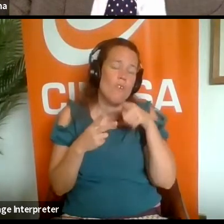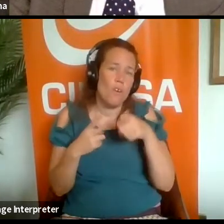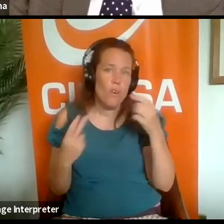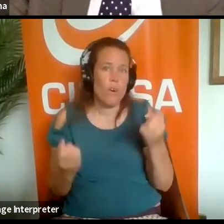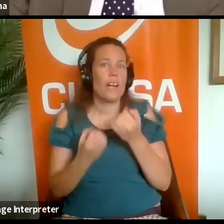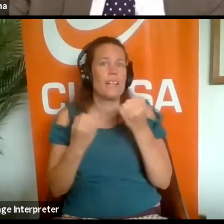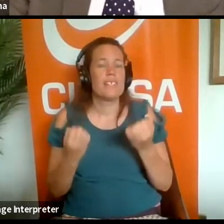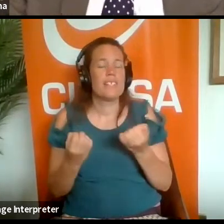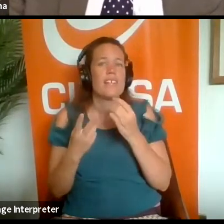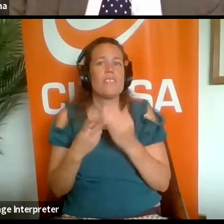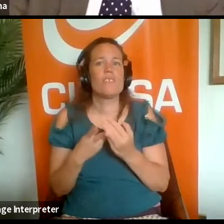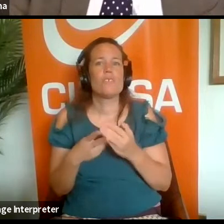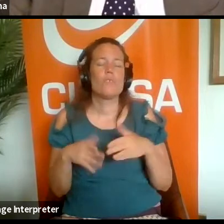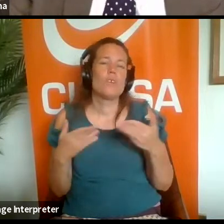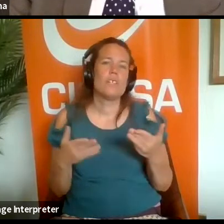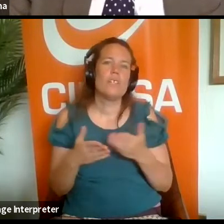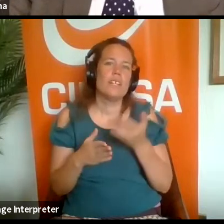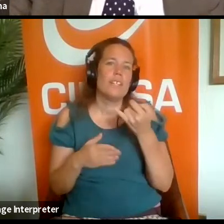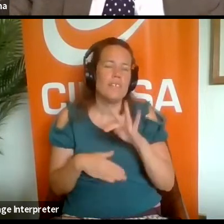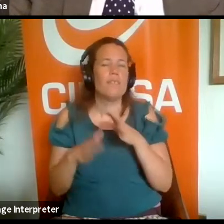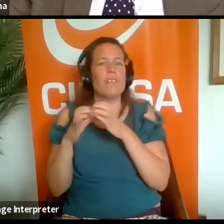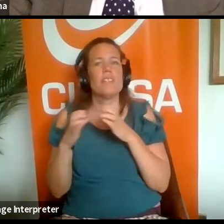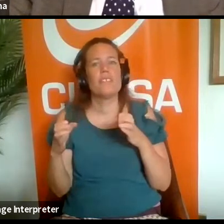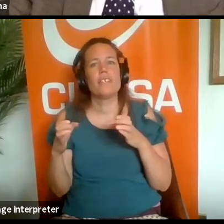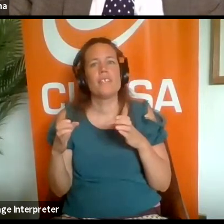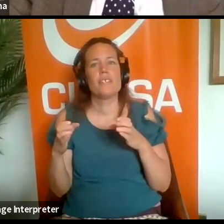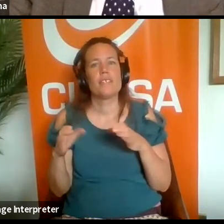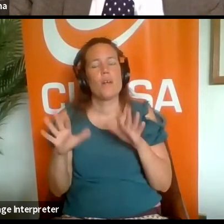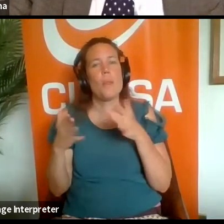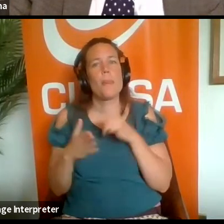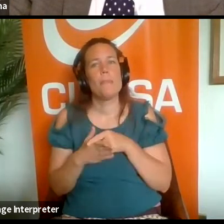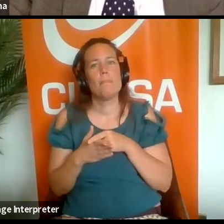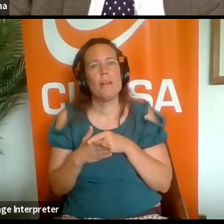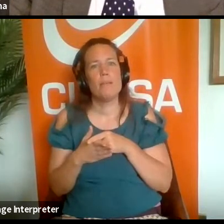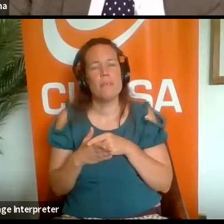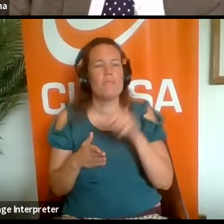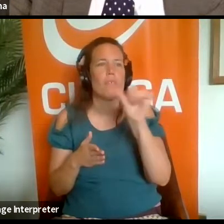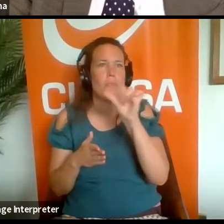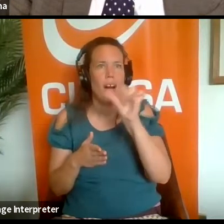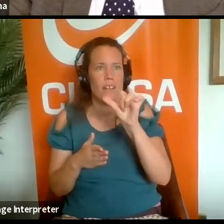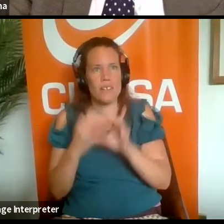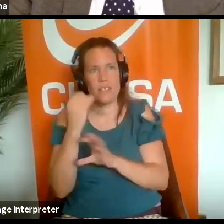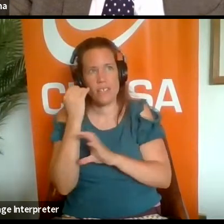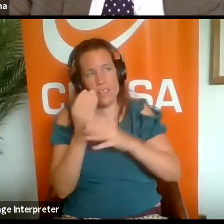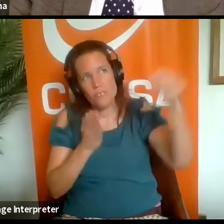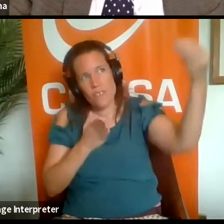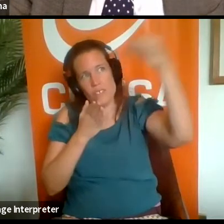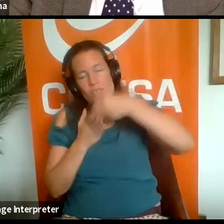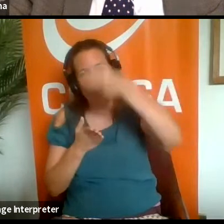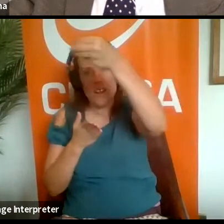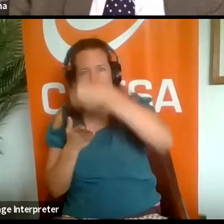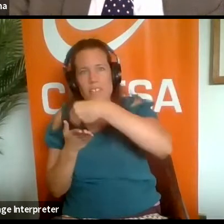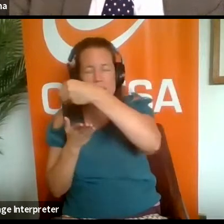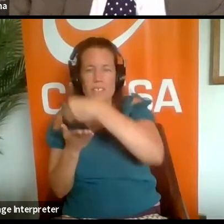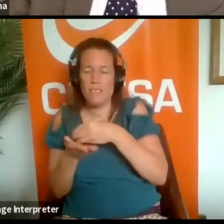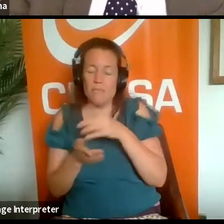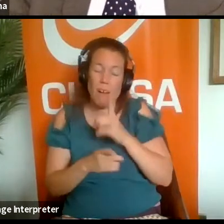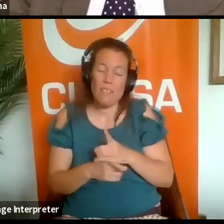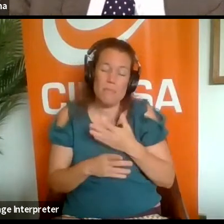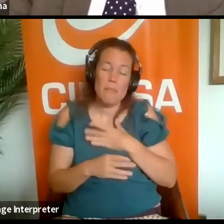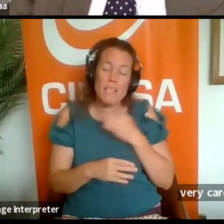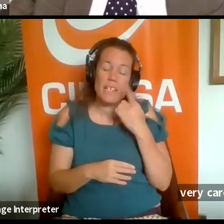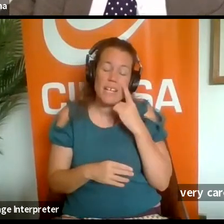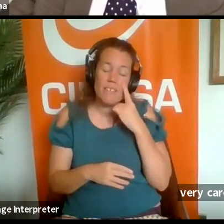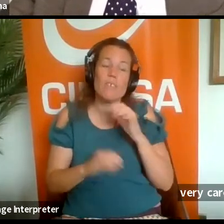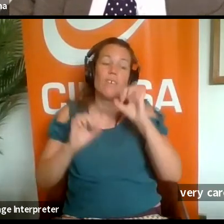if your entity is having maybe funding from other countries, you need to be very careful, because you could be tagged. I've